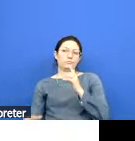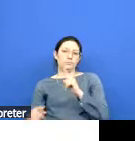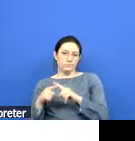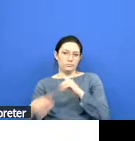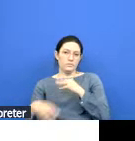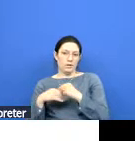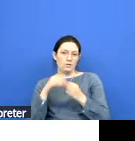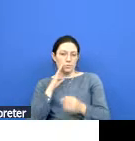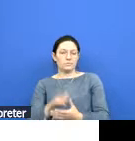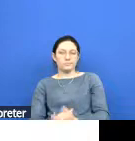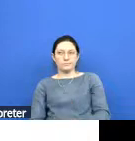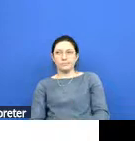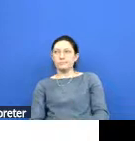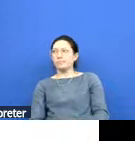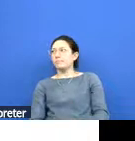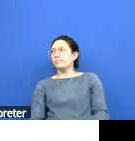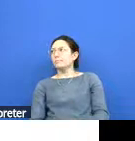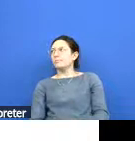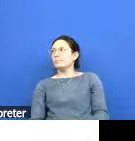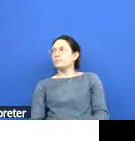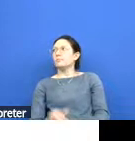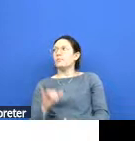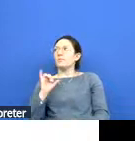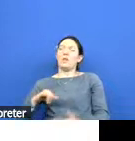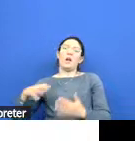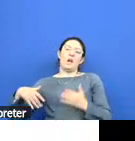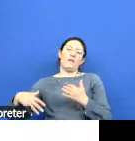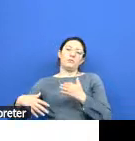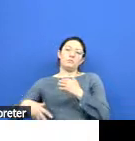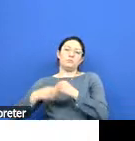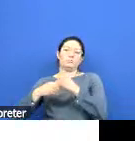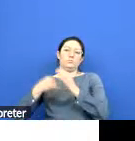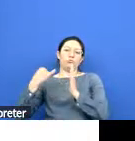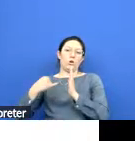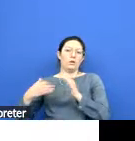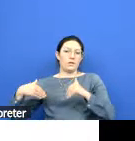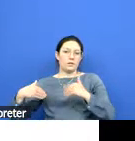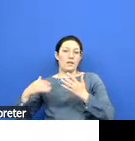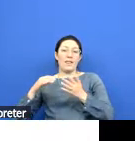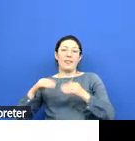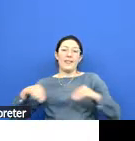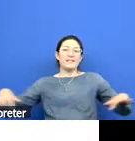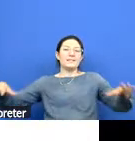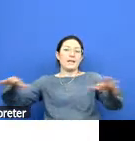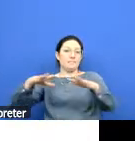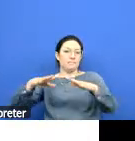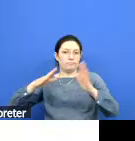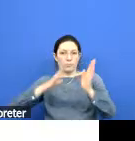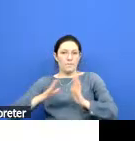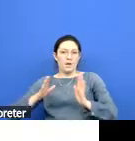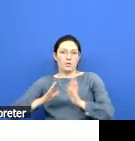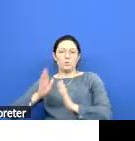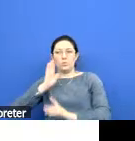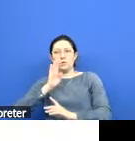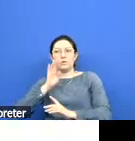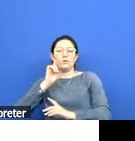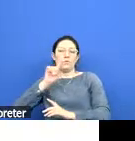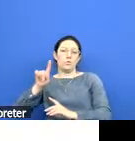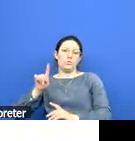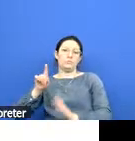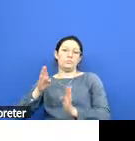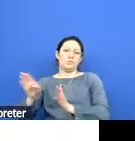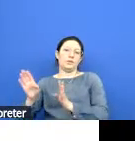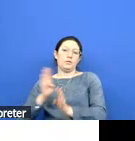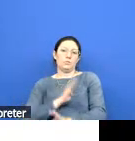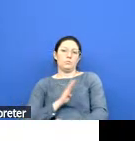on here is the vegetative drawings. Again, that the Right. landscape plan is prepared as part of the